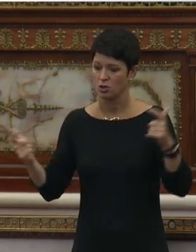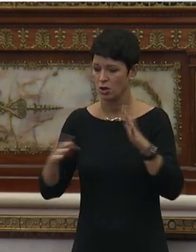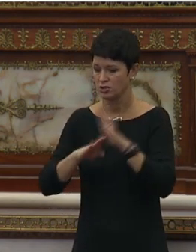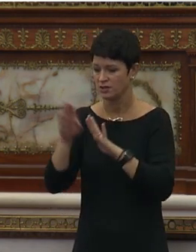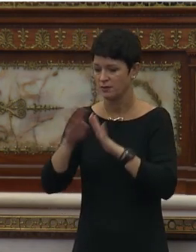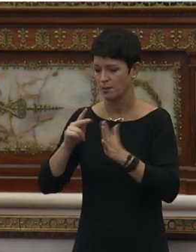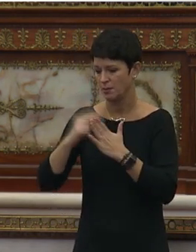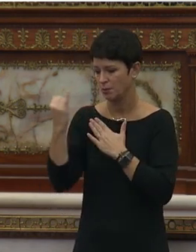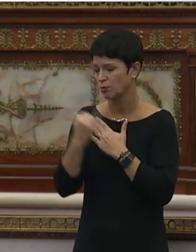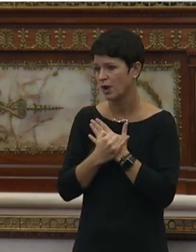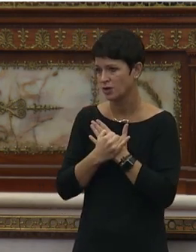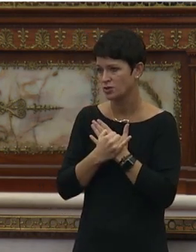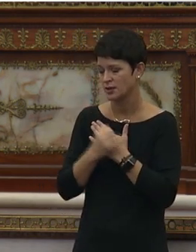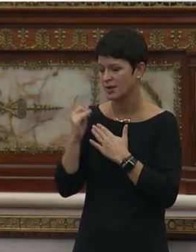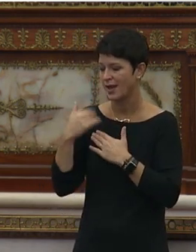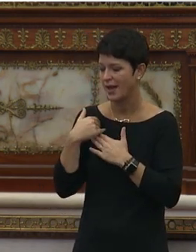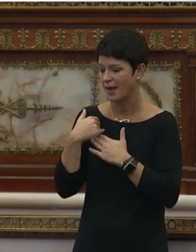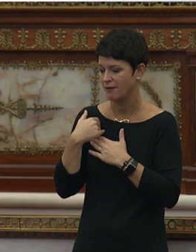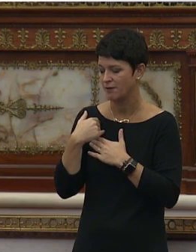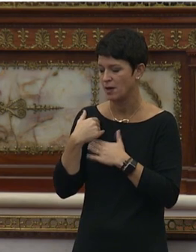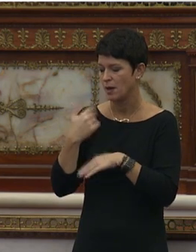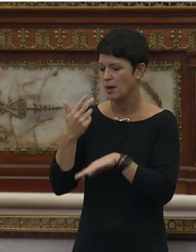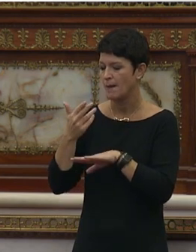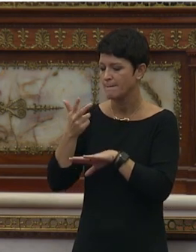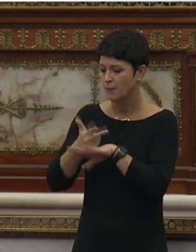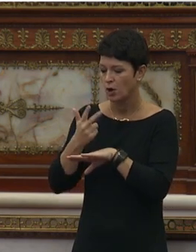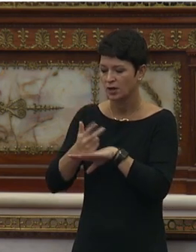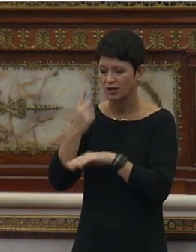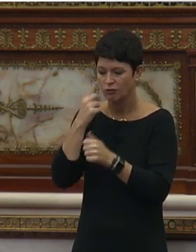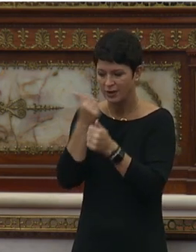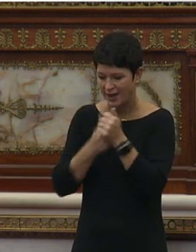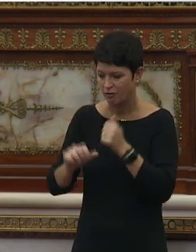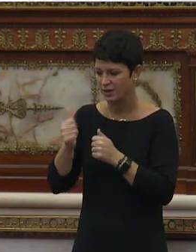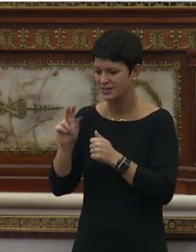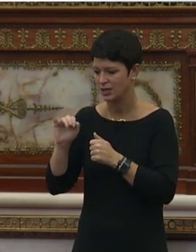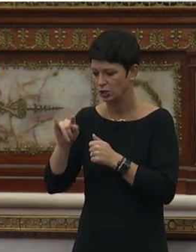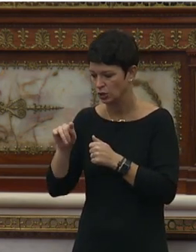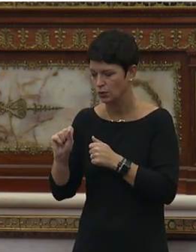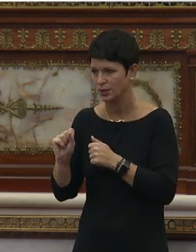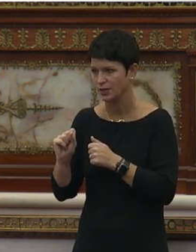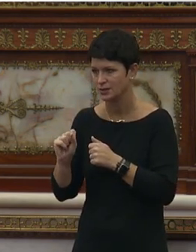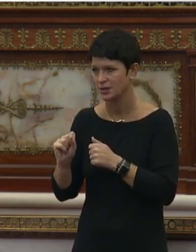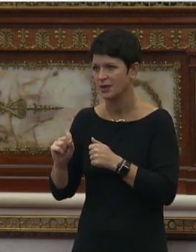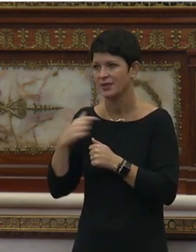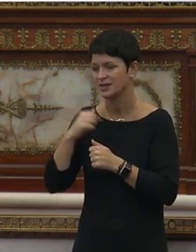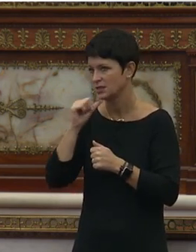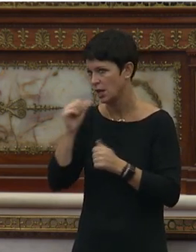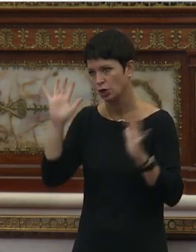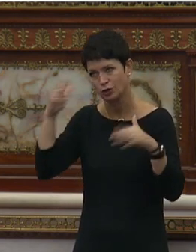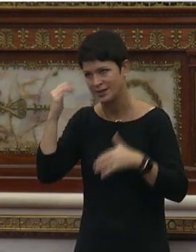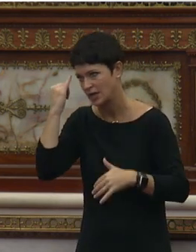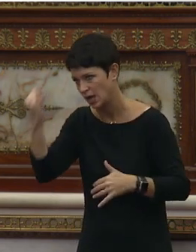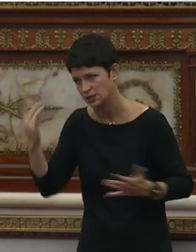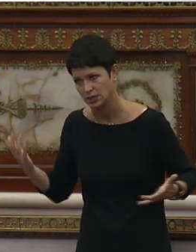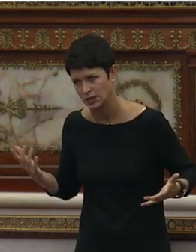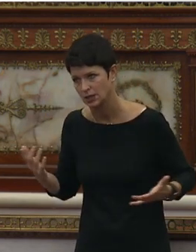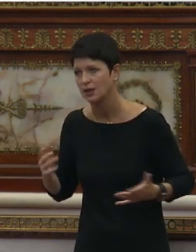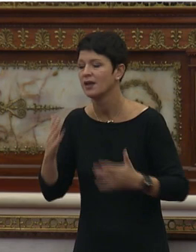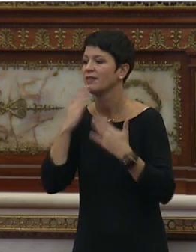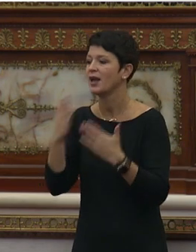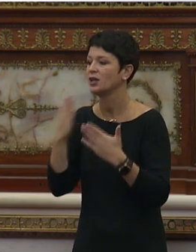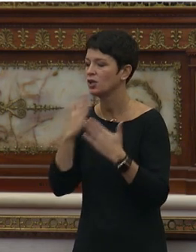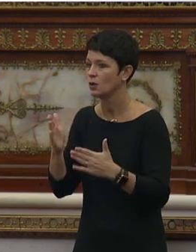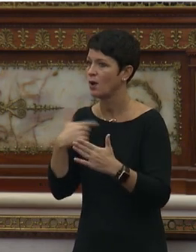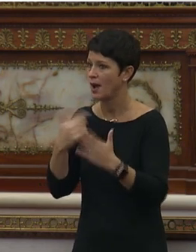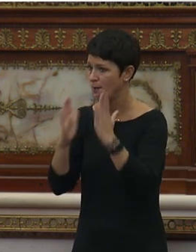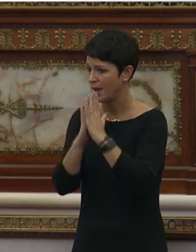development projects have three parking spots for every 10 units. This is hardly a radical idea. All we're asking